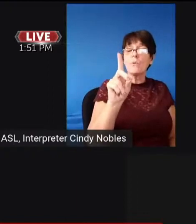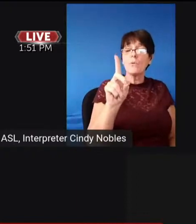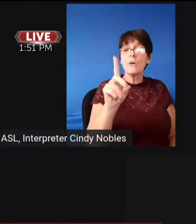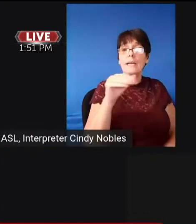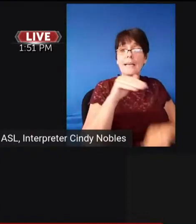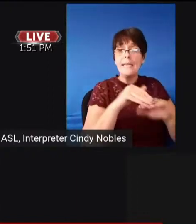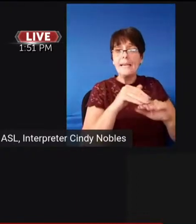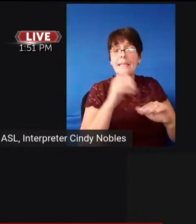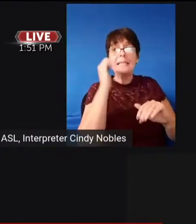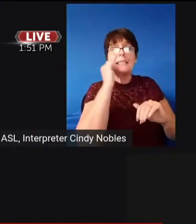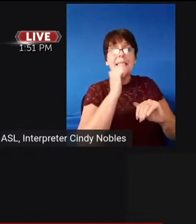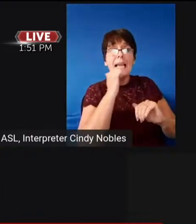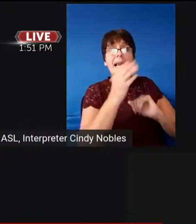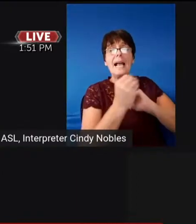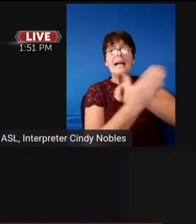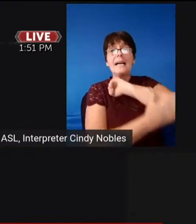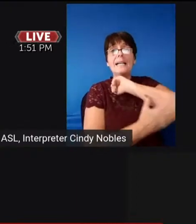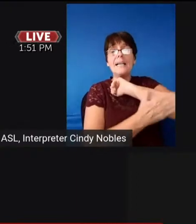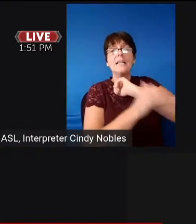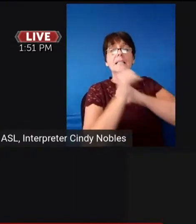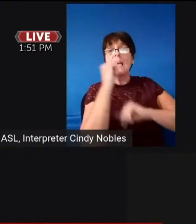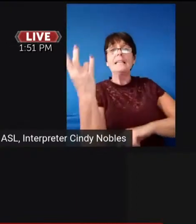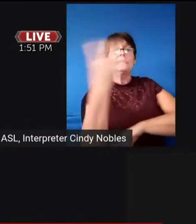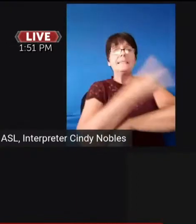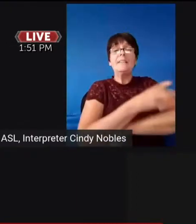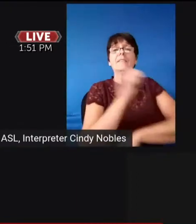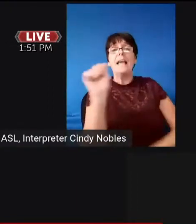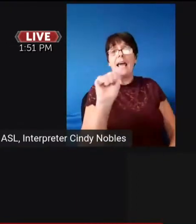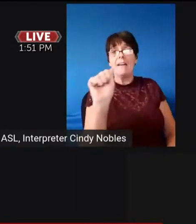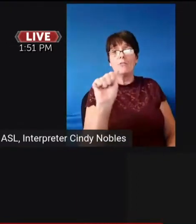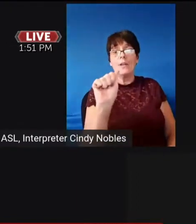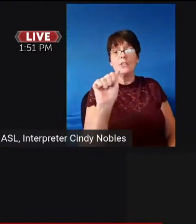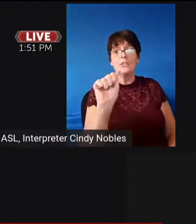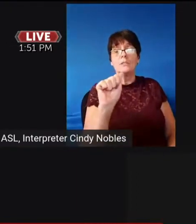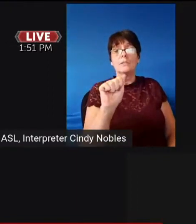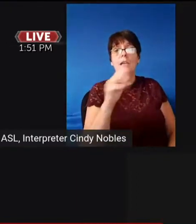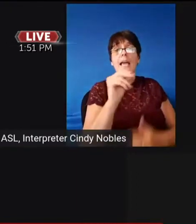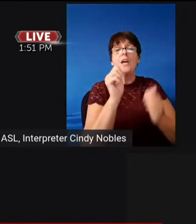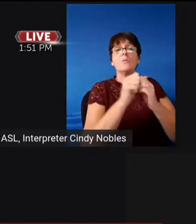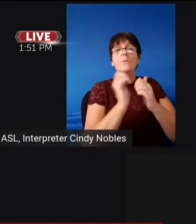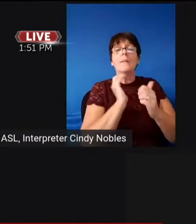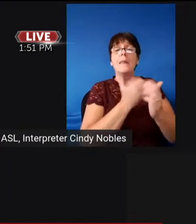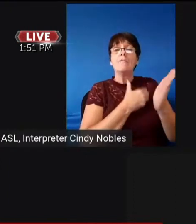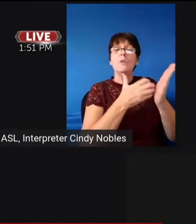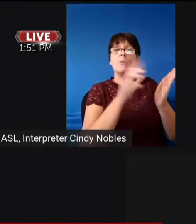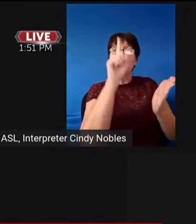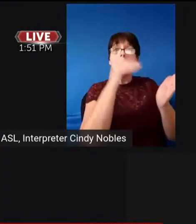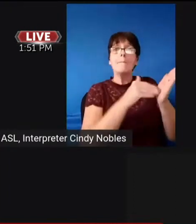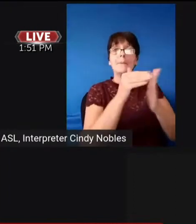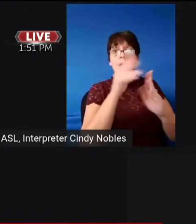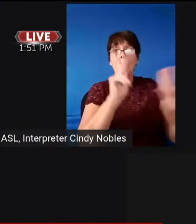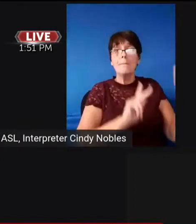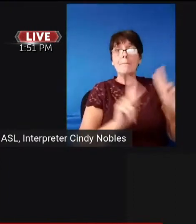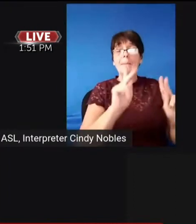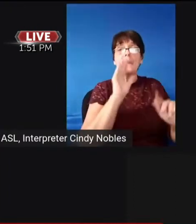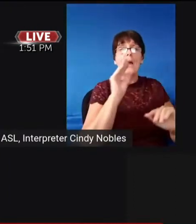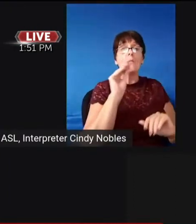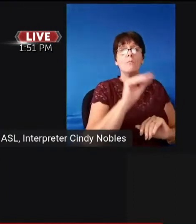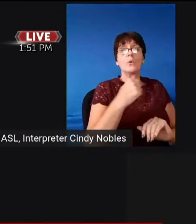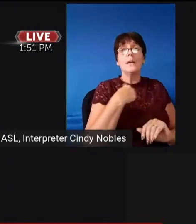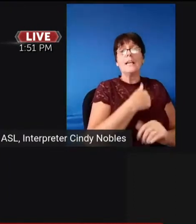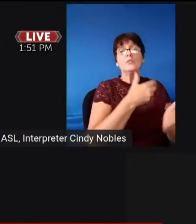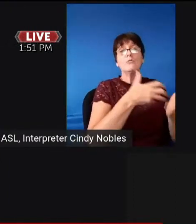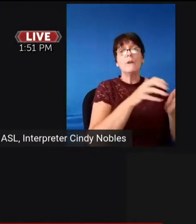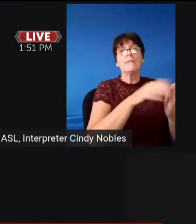county, it has us at a 7-day average of 88 daily cases. And with our roughly 1 million people population, that would put us at roughly an